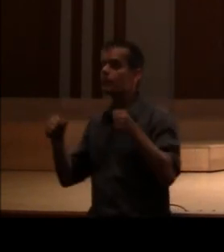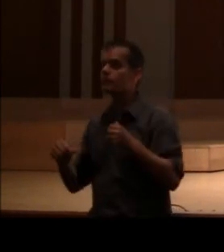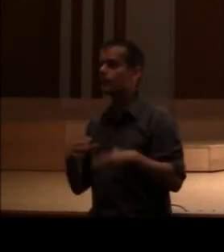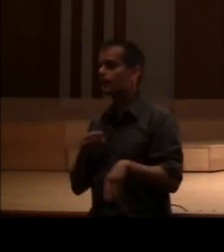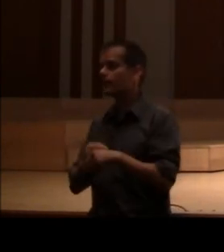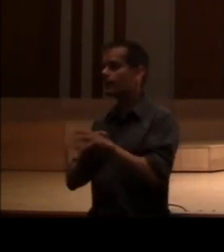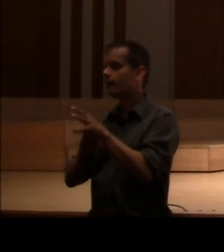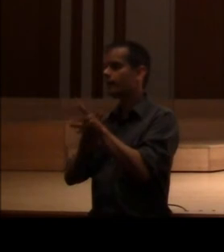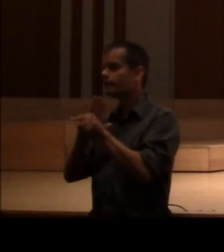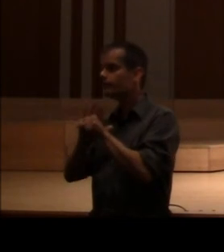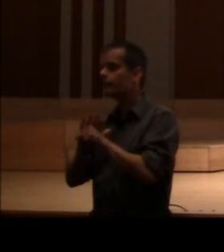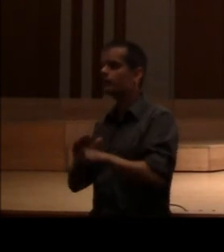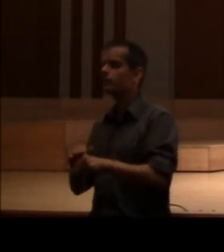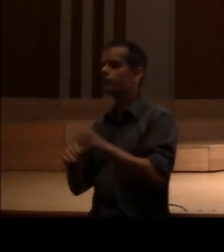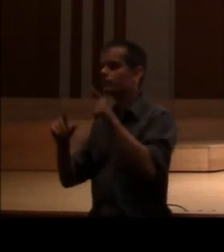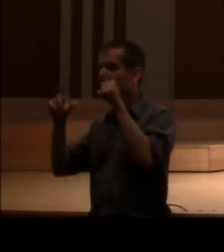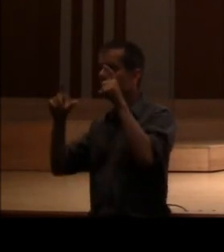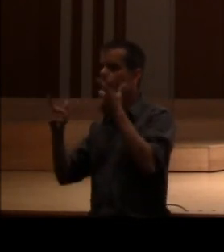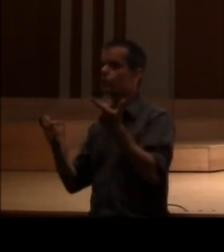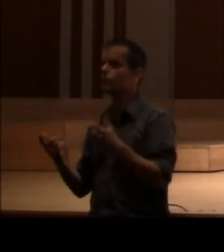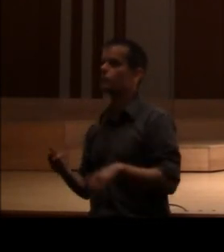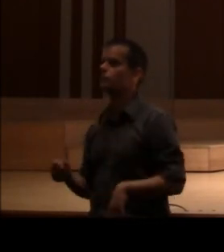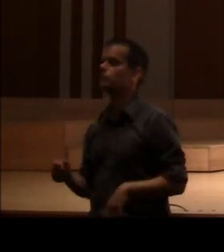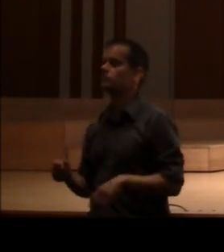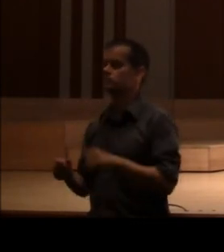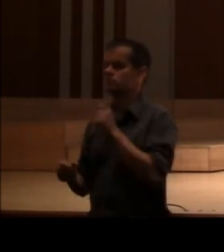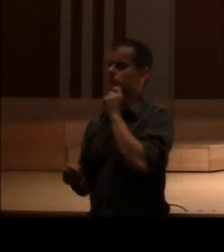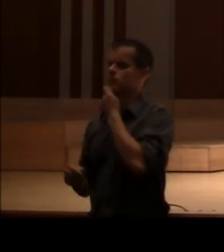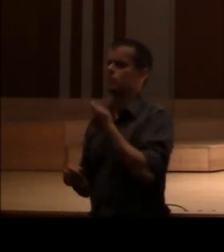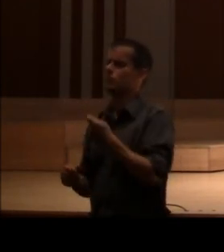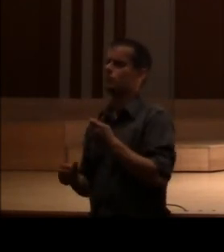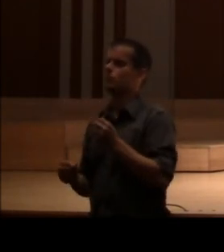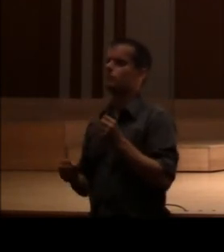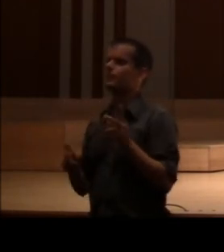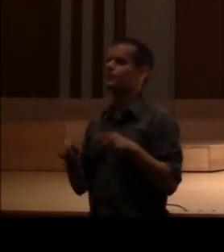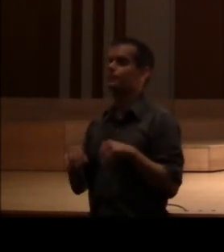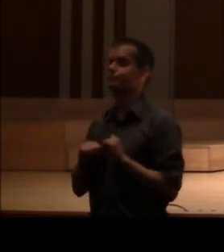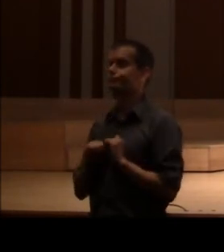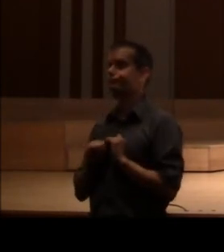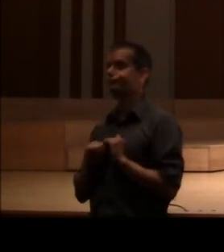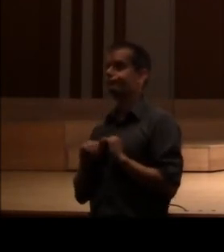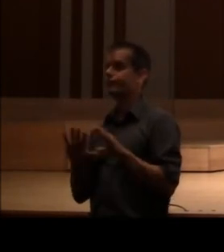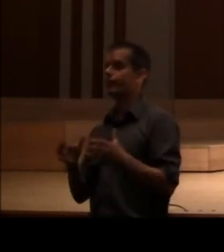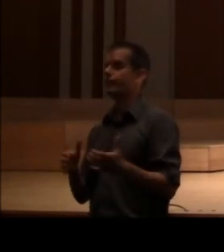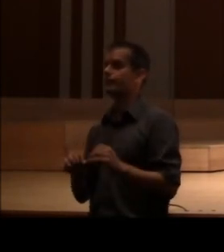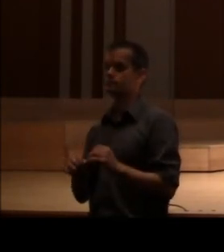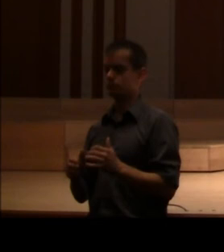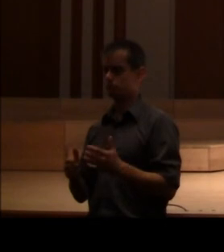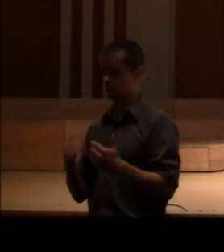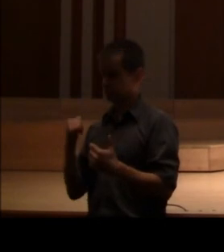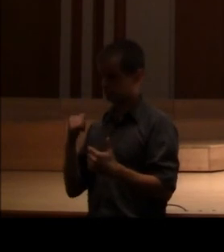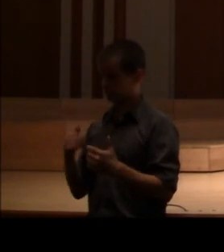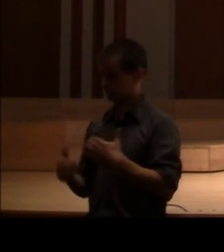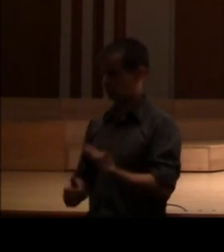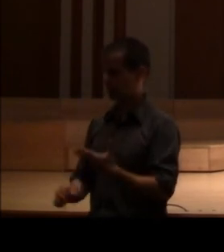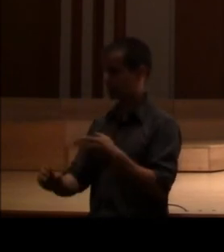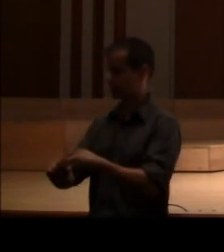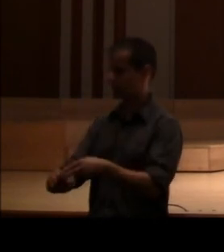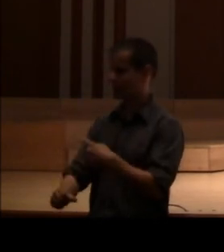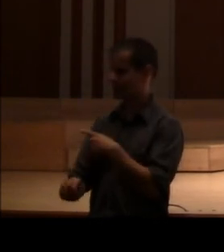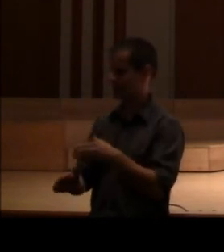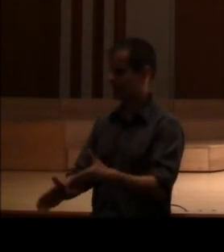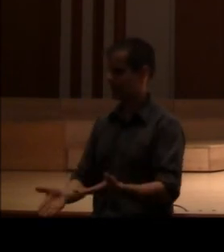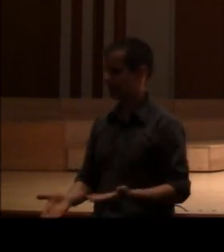can ask questions. This is really cool because it allows a lot of students who might not speak up otherwise to really participate. And so maybe I could pose a question.